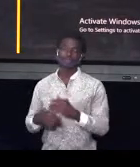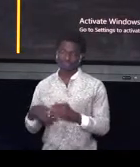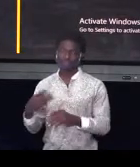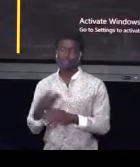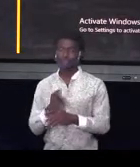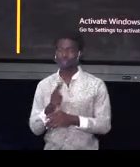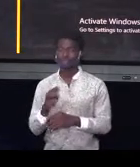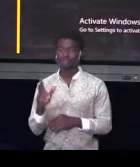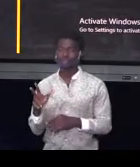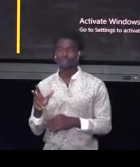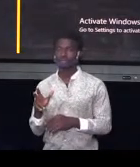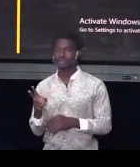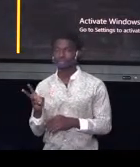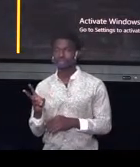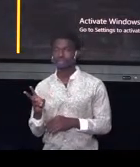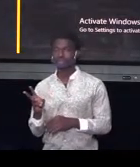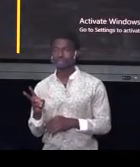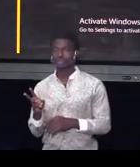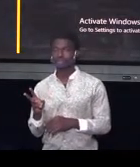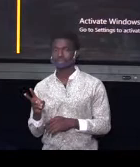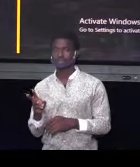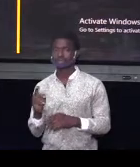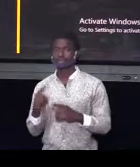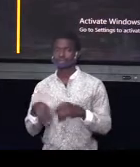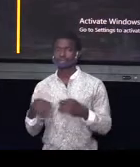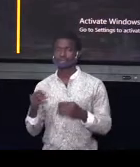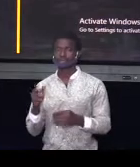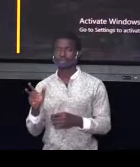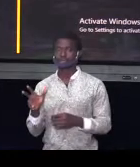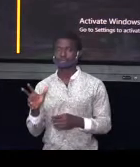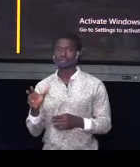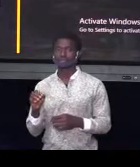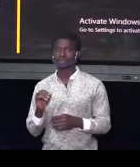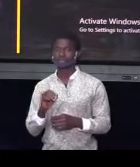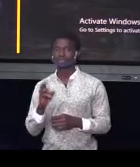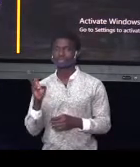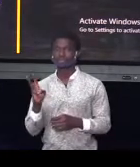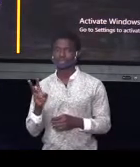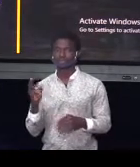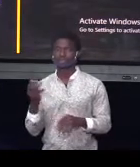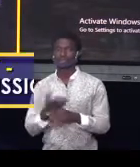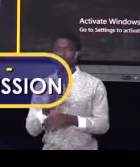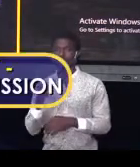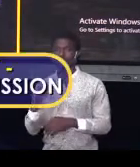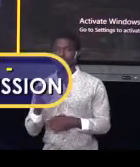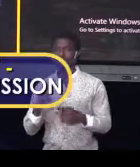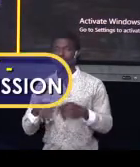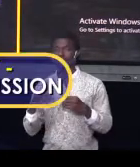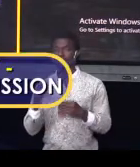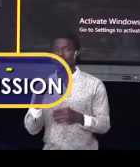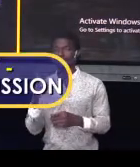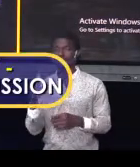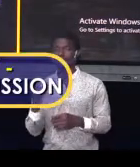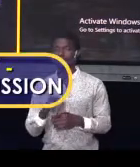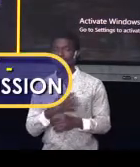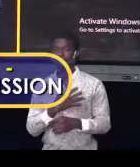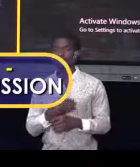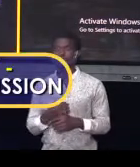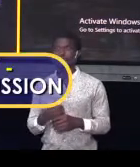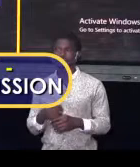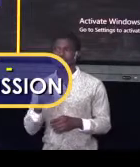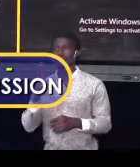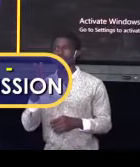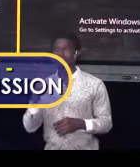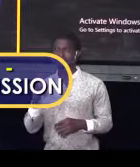do I multiply by 6 to give me 30? Of course, that's 5. So 6 times 5 is 30. And I will have to multiply 2 by 5 as well. 2